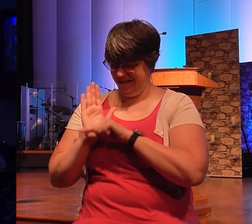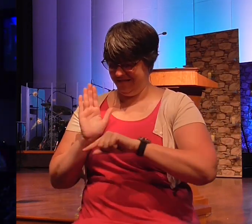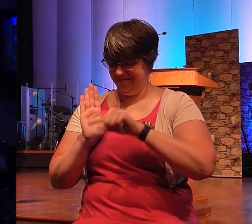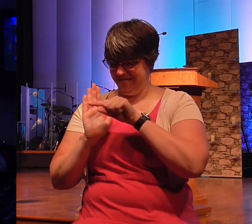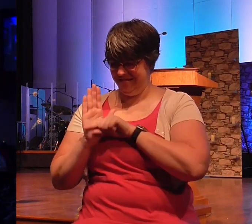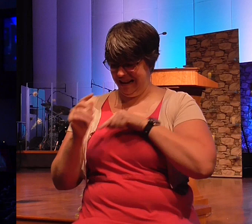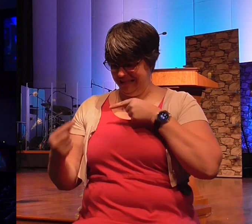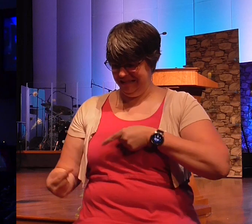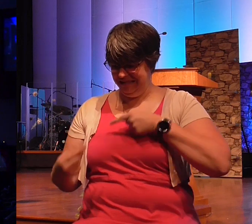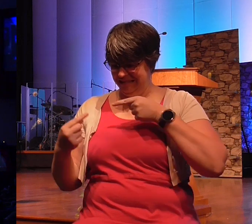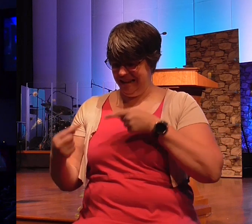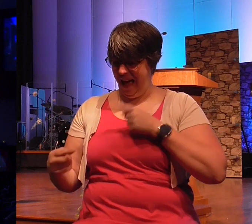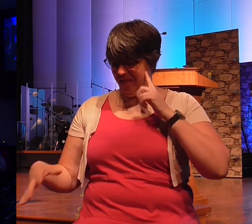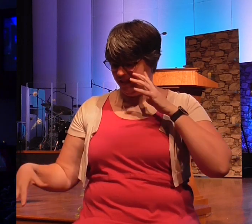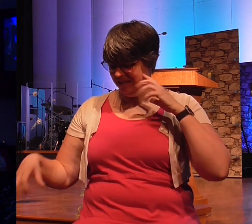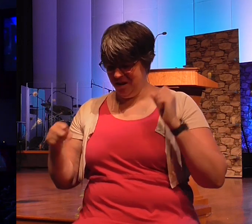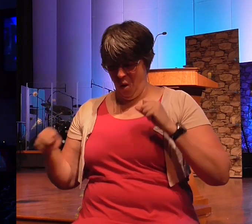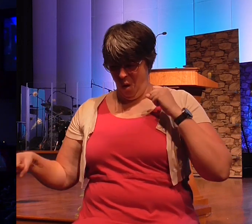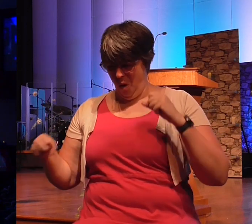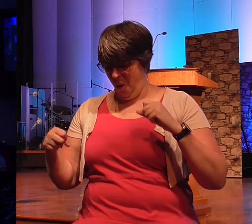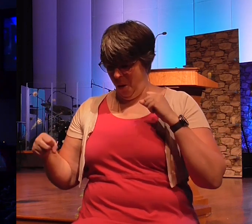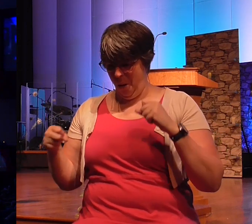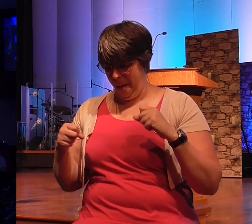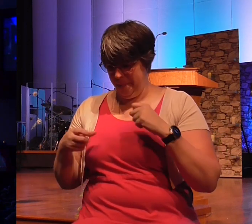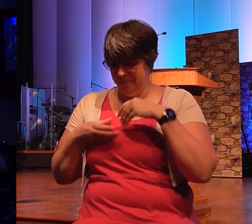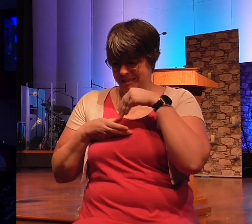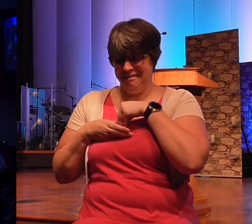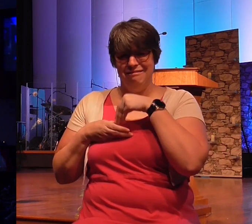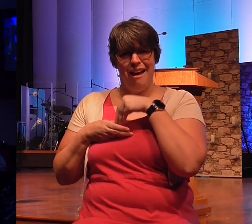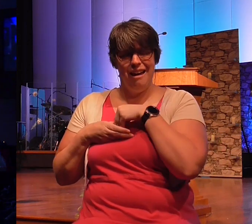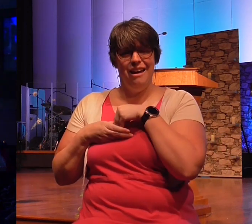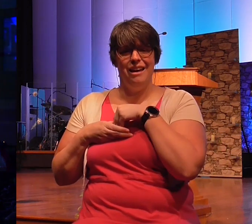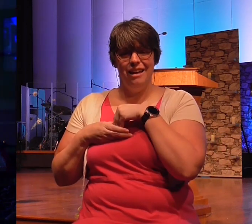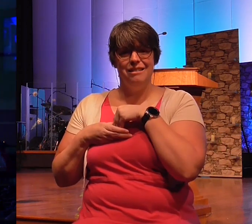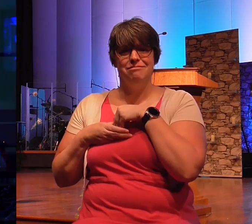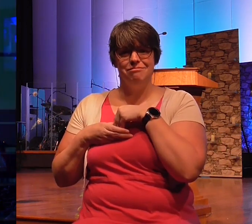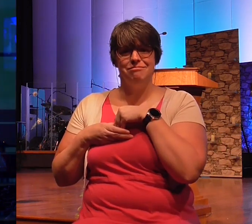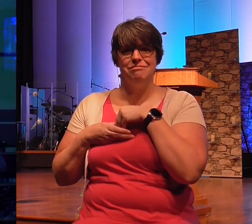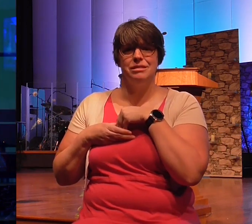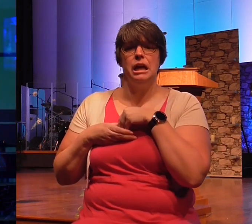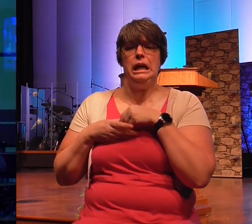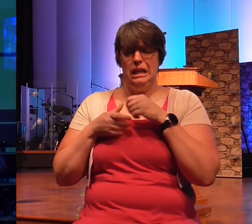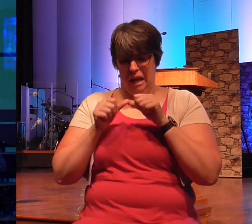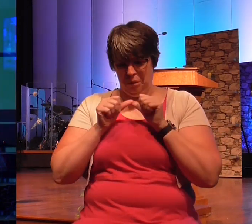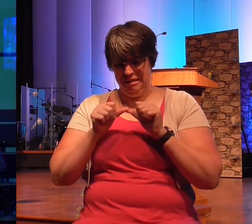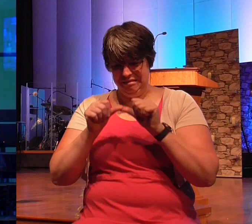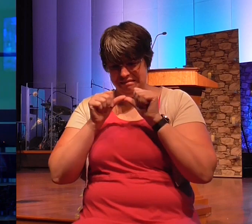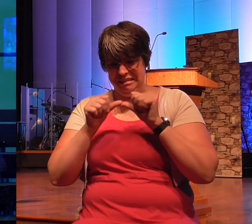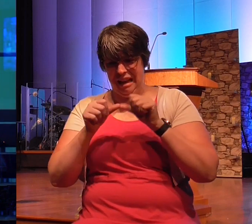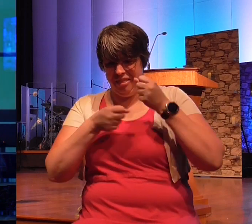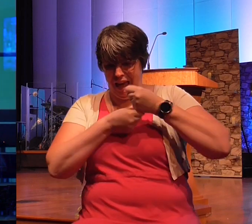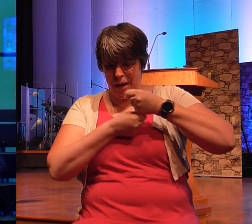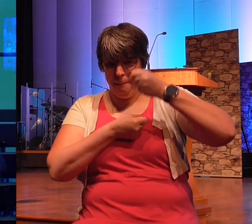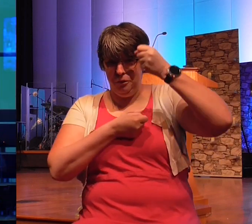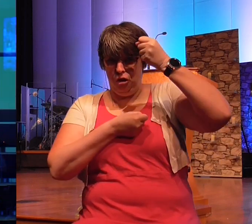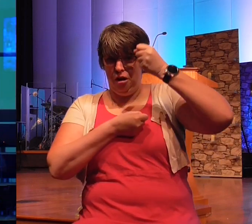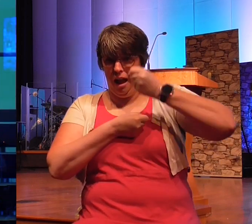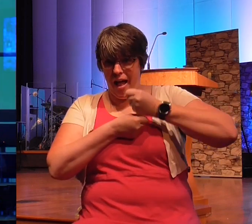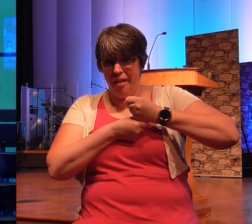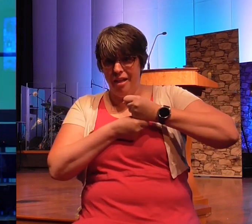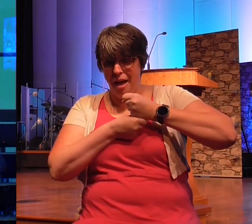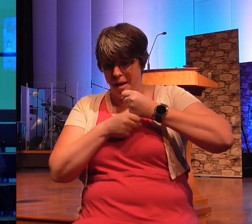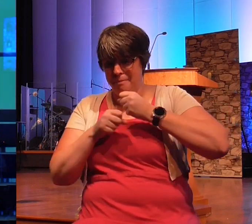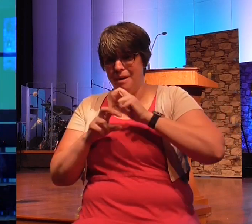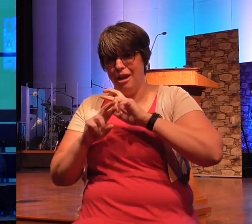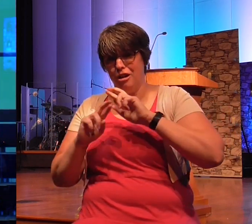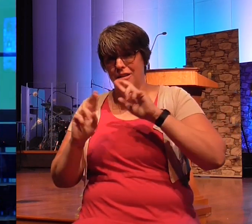old storm again. Hold tight to your